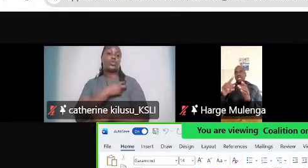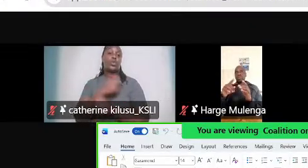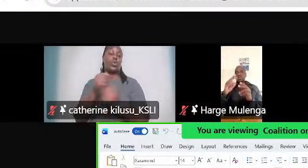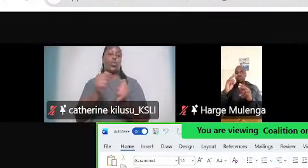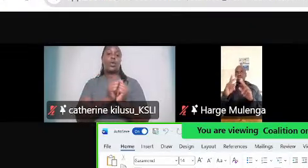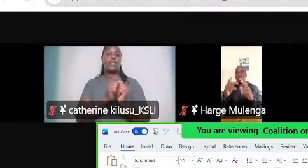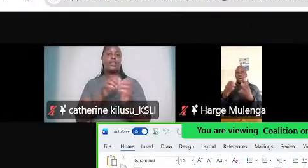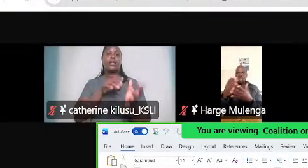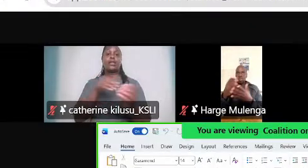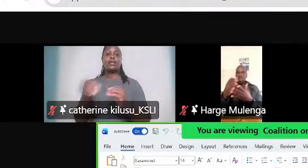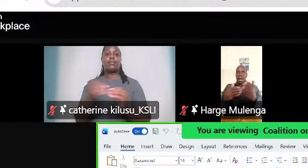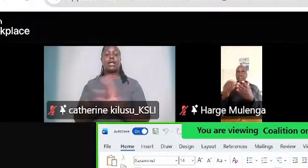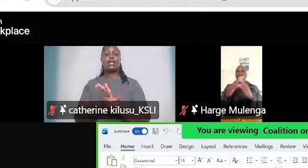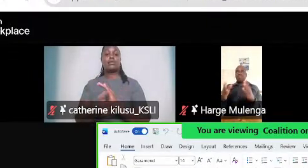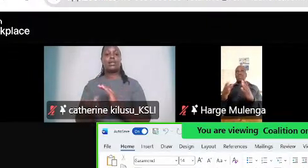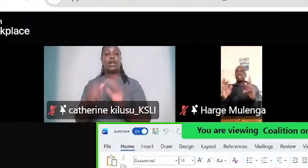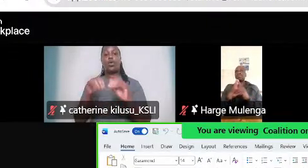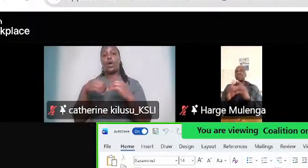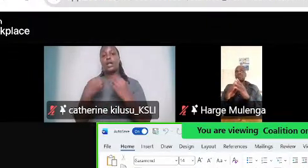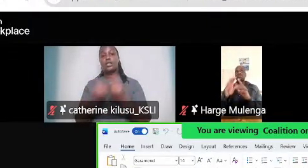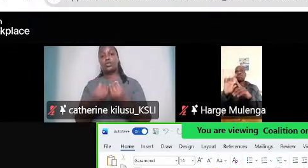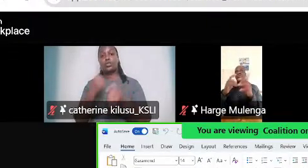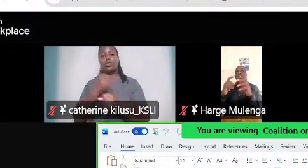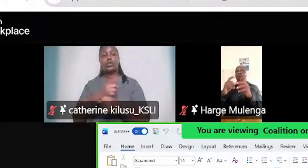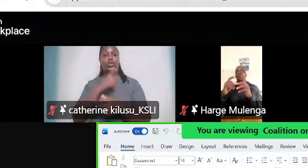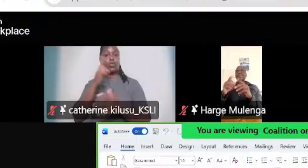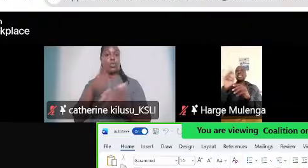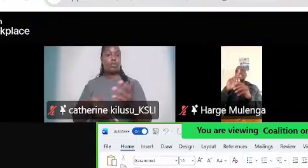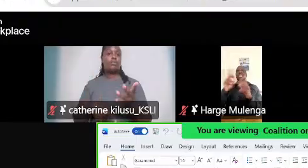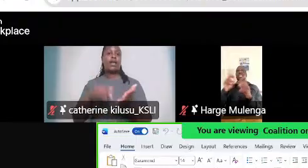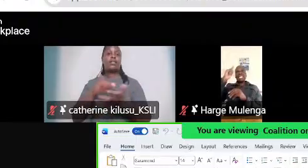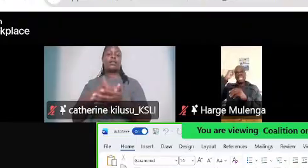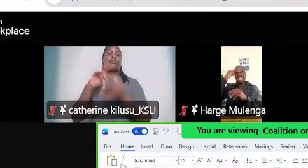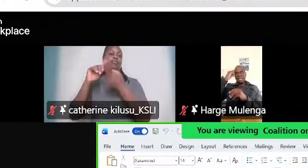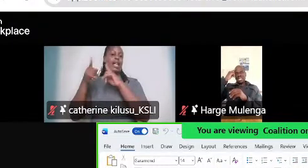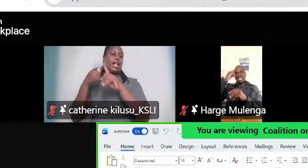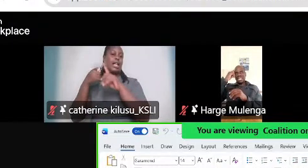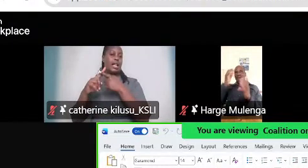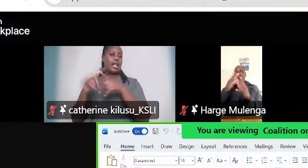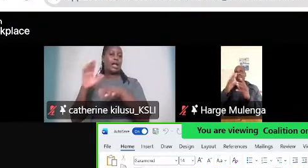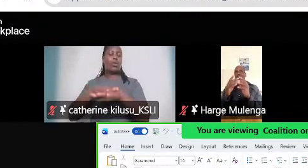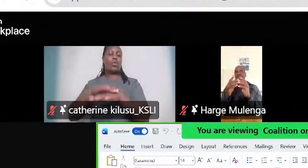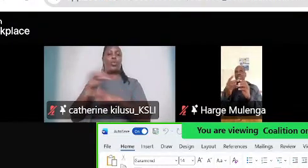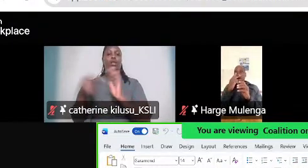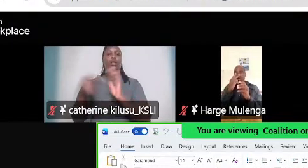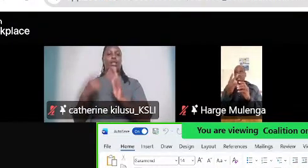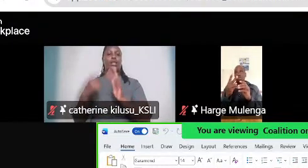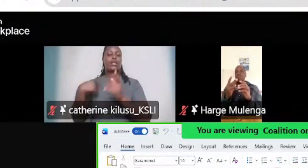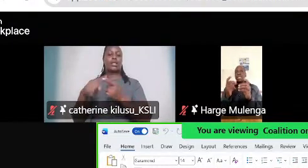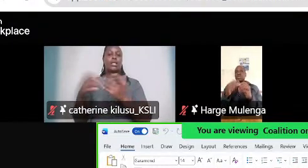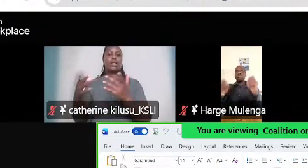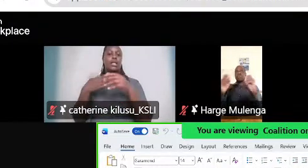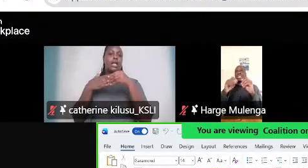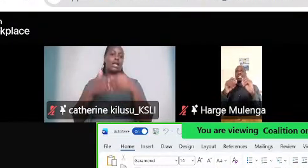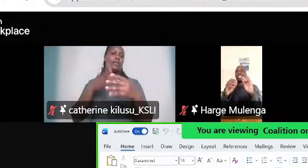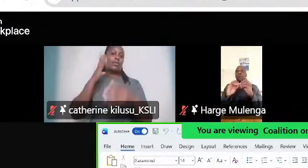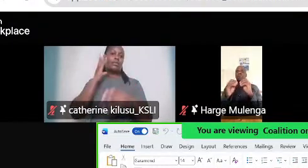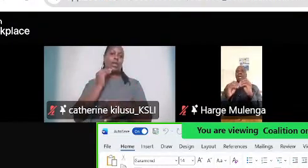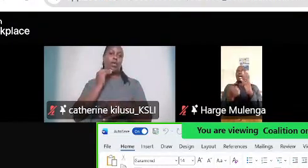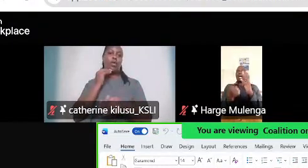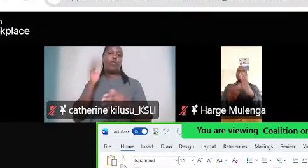disability experts and organizations to ensure they are reflecting on these lived realities of women and girls with